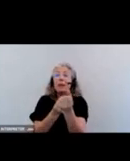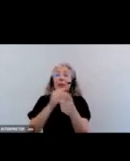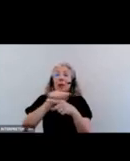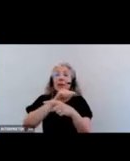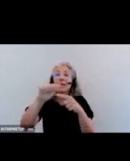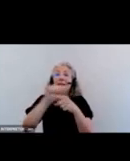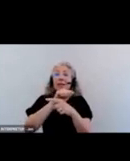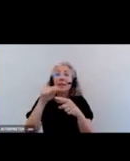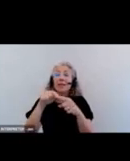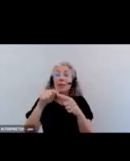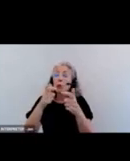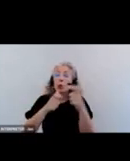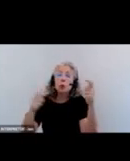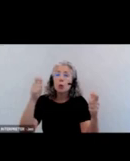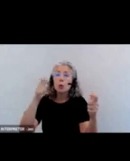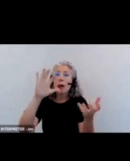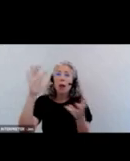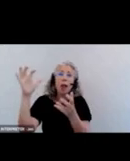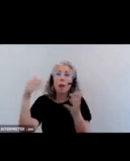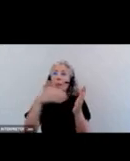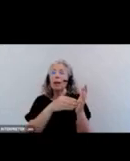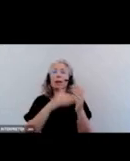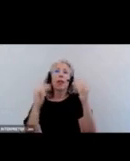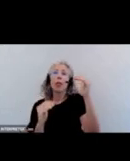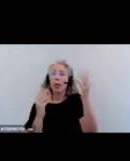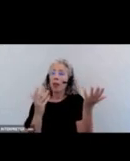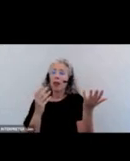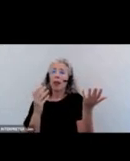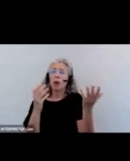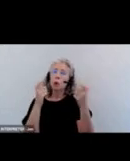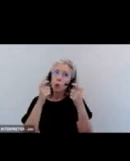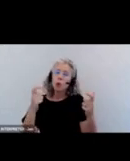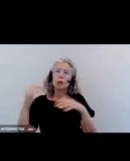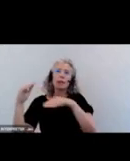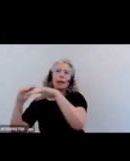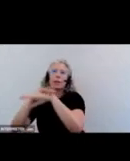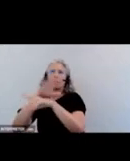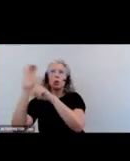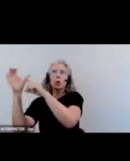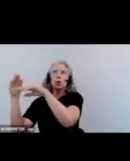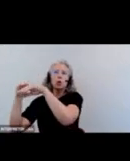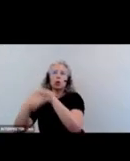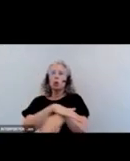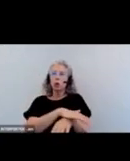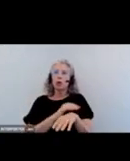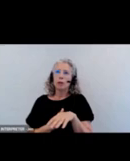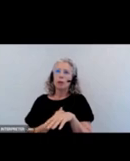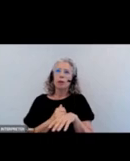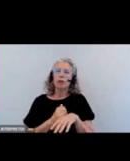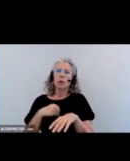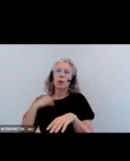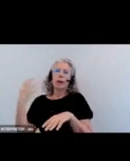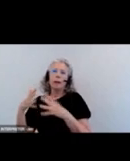is hugely biased, is hugely influenced by the culture that, you know, the sort of